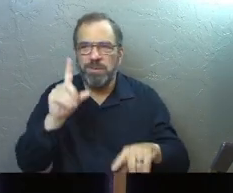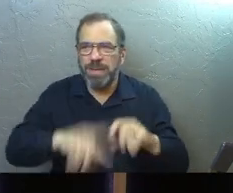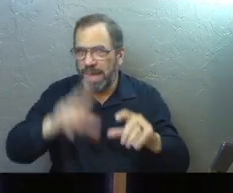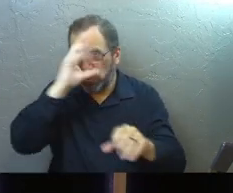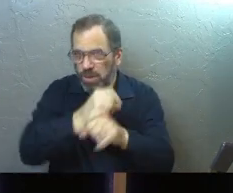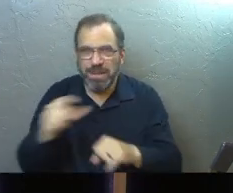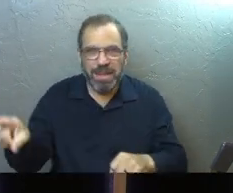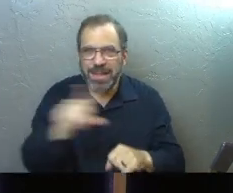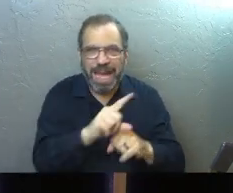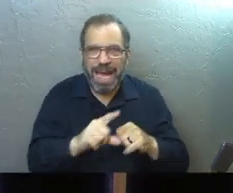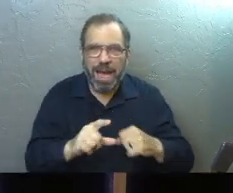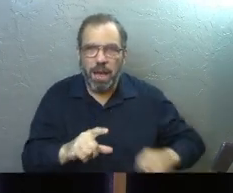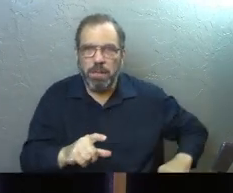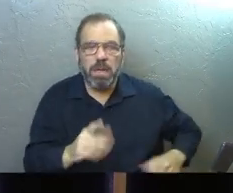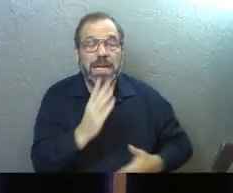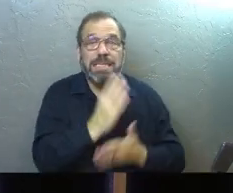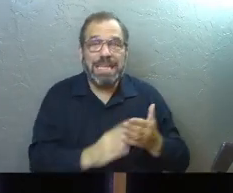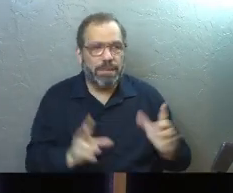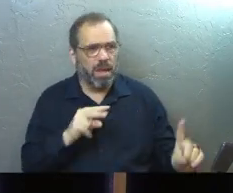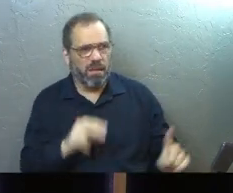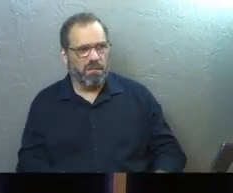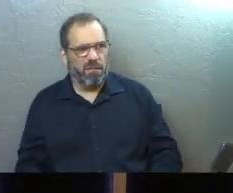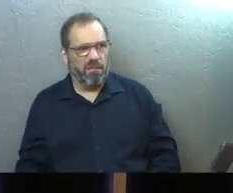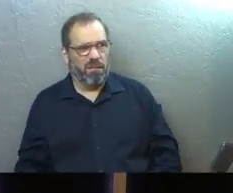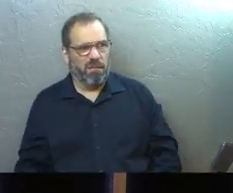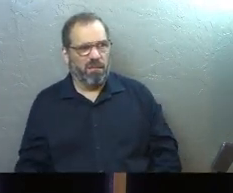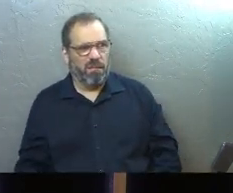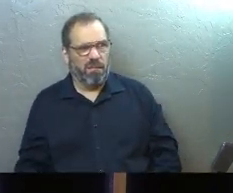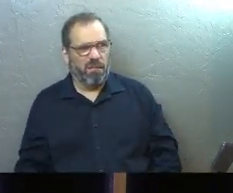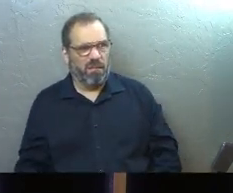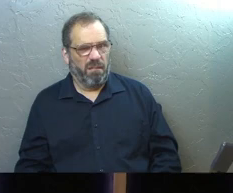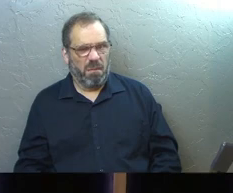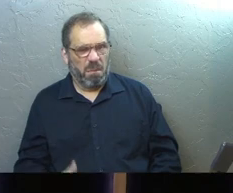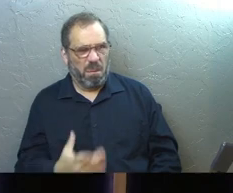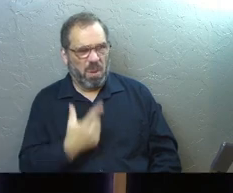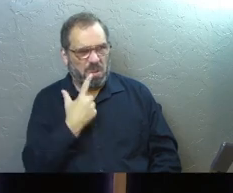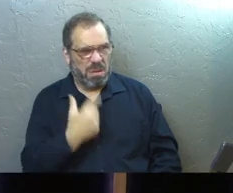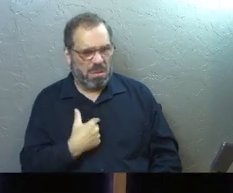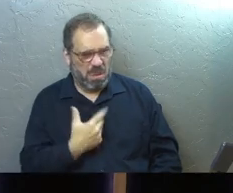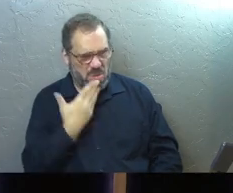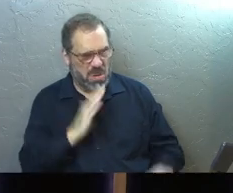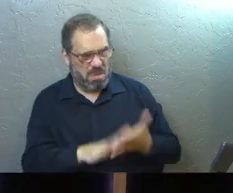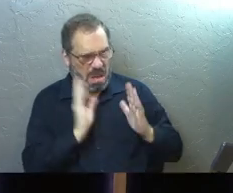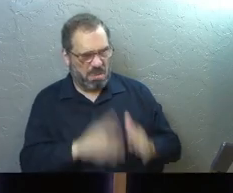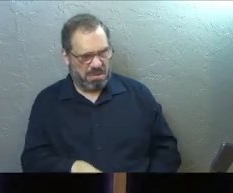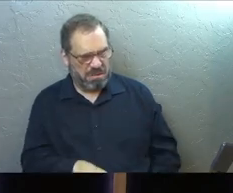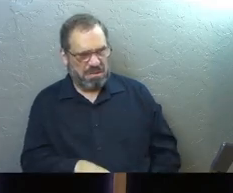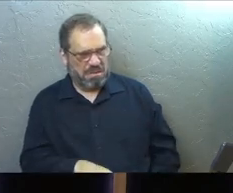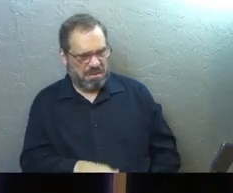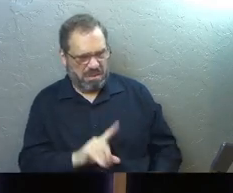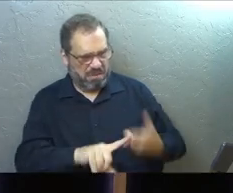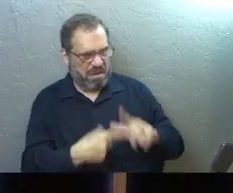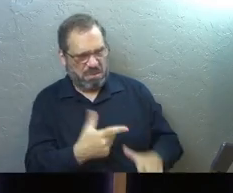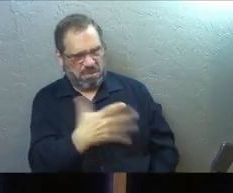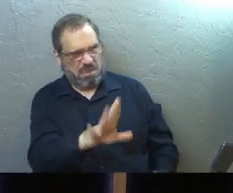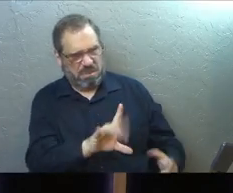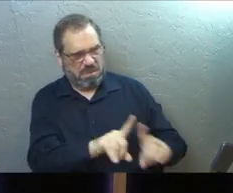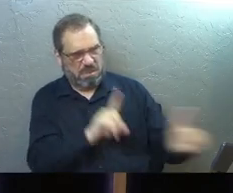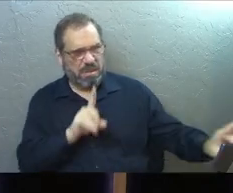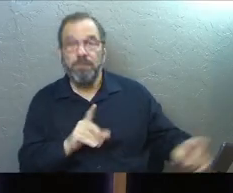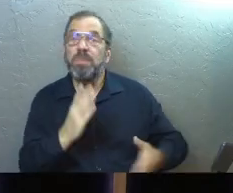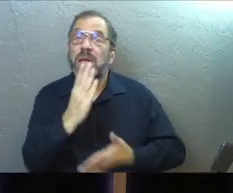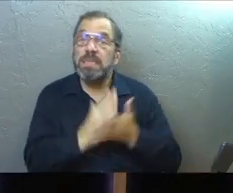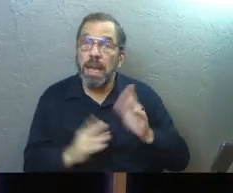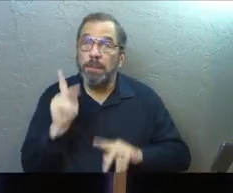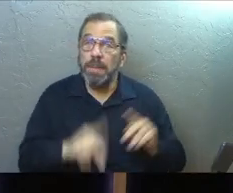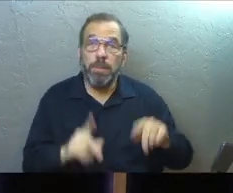be trusted, because some people will look at you and say, man, glad you told me that, but you're a really bad person and I'm not going to be your friend anymore. I mean, there are